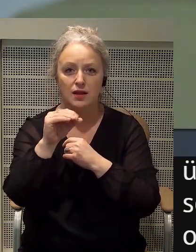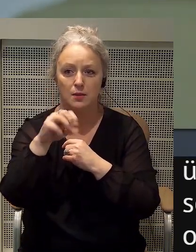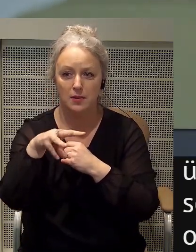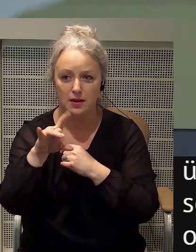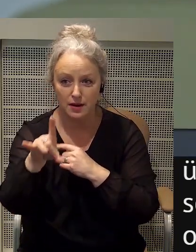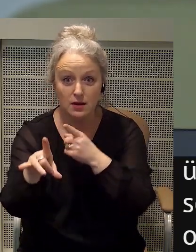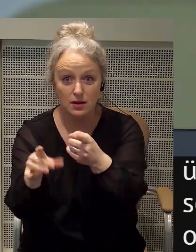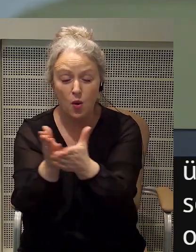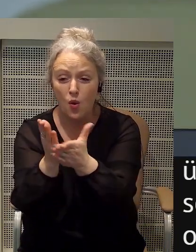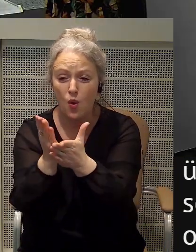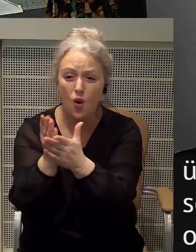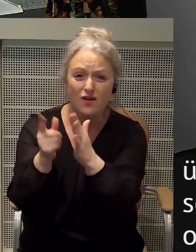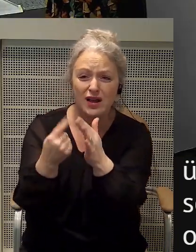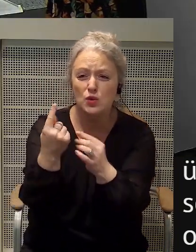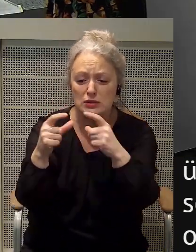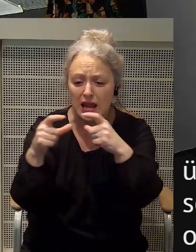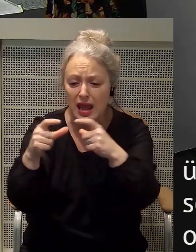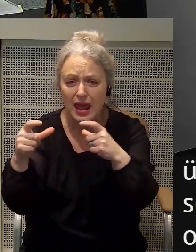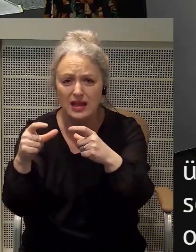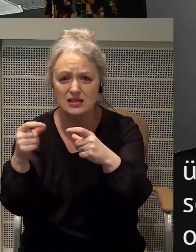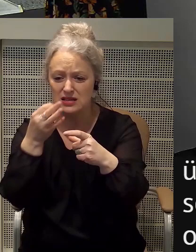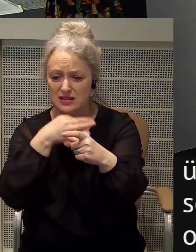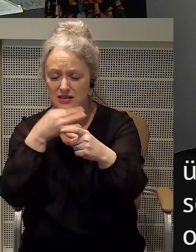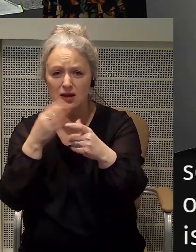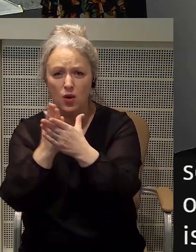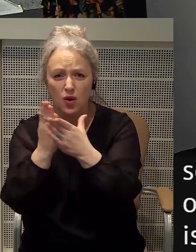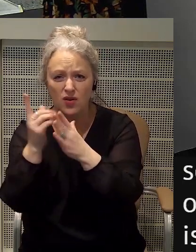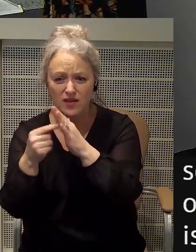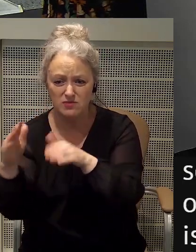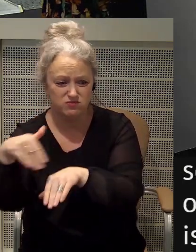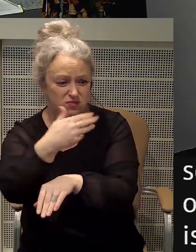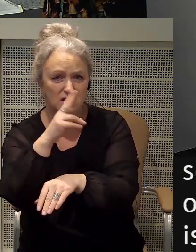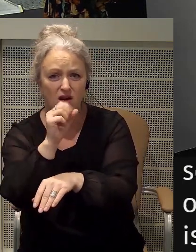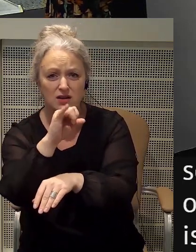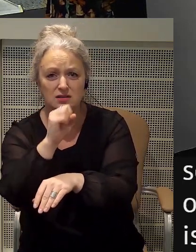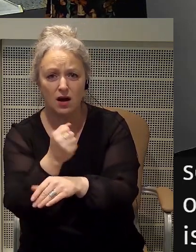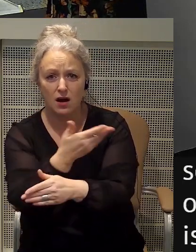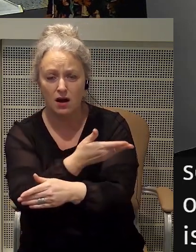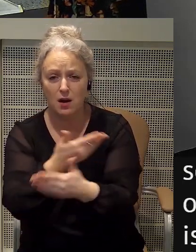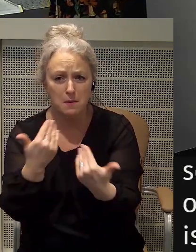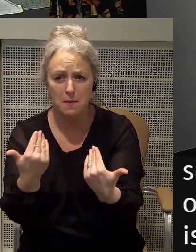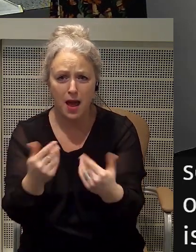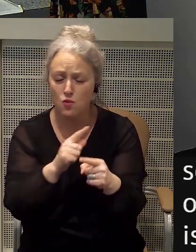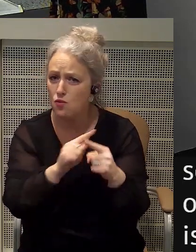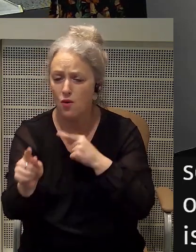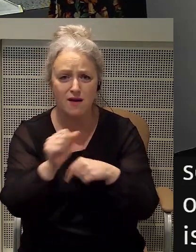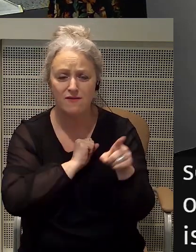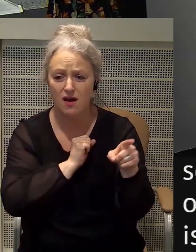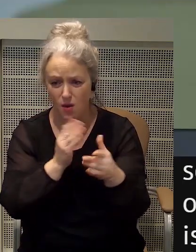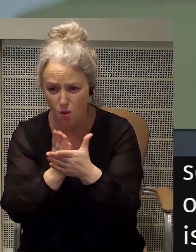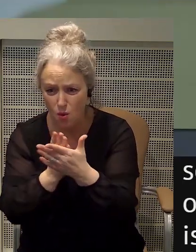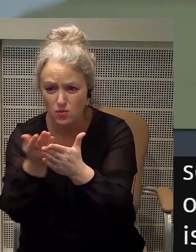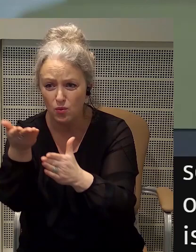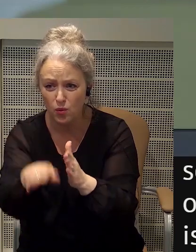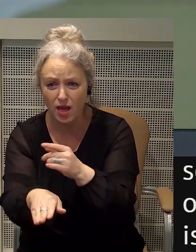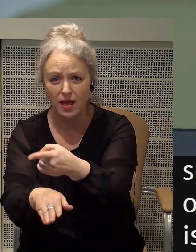called Vladimir, Alexander's father. Do you still have a little bit of this medicine to